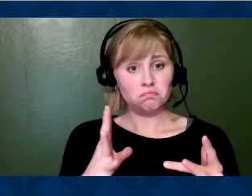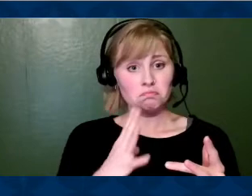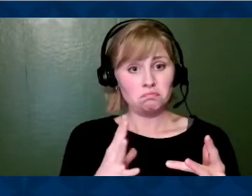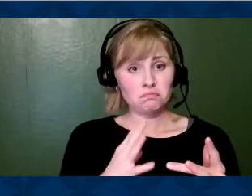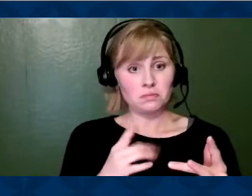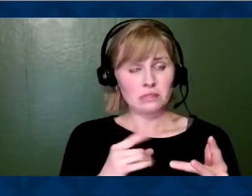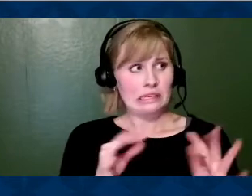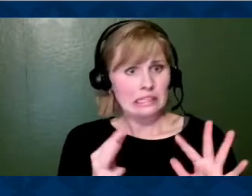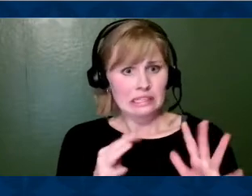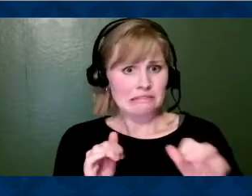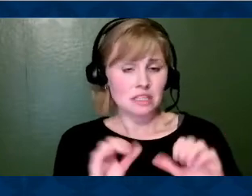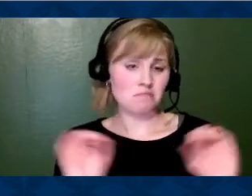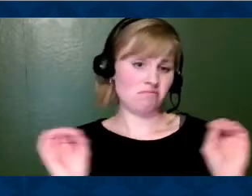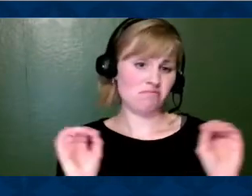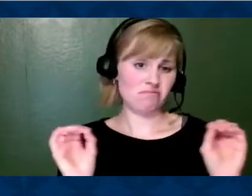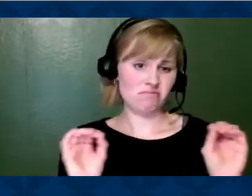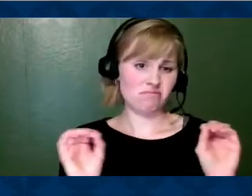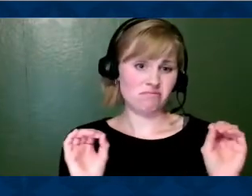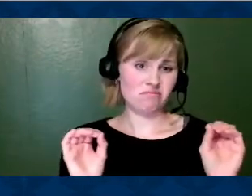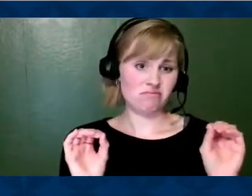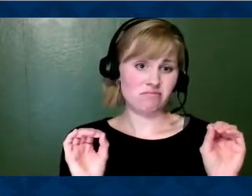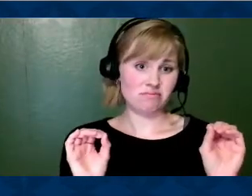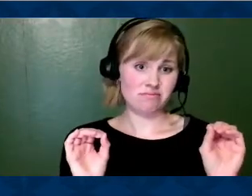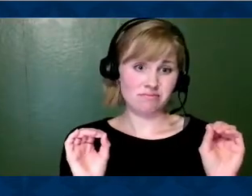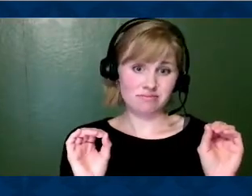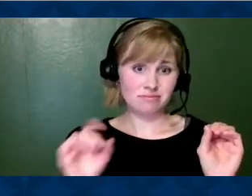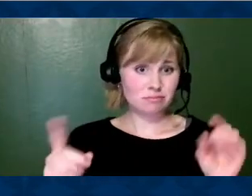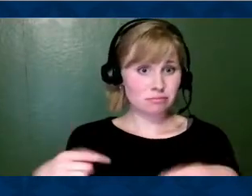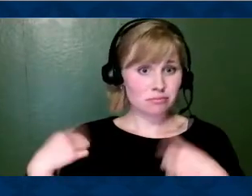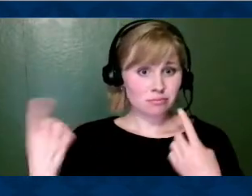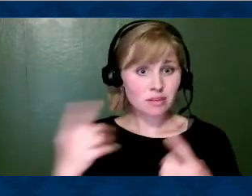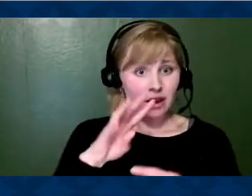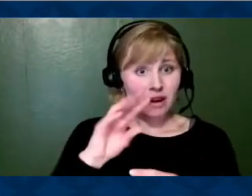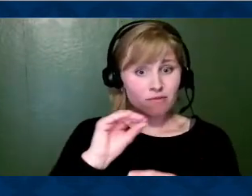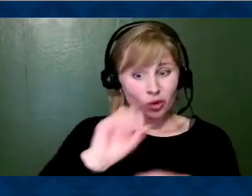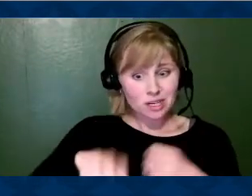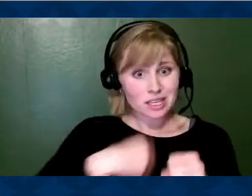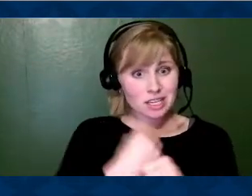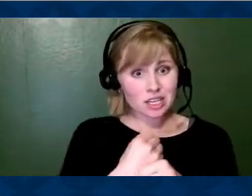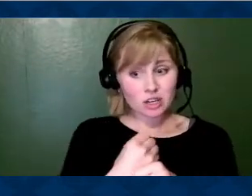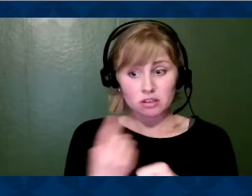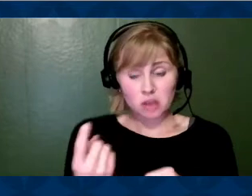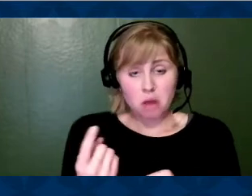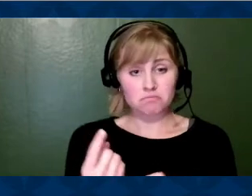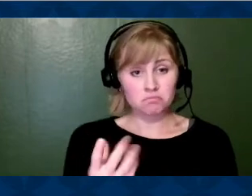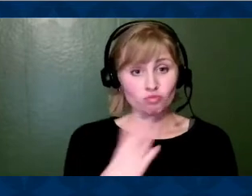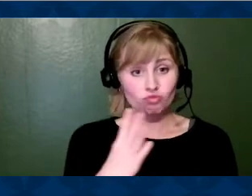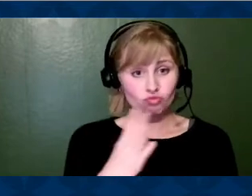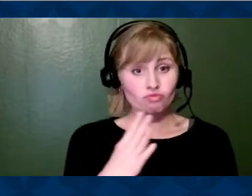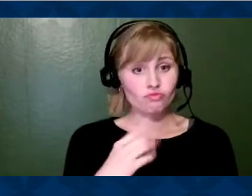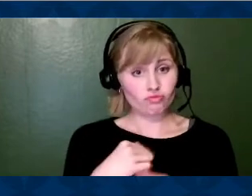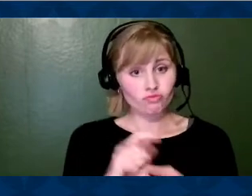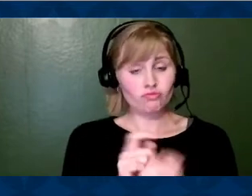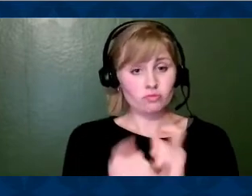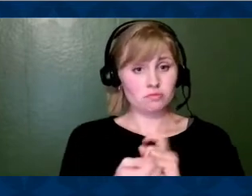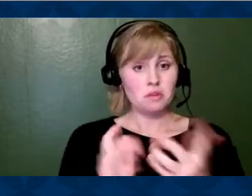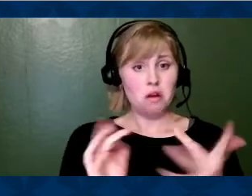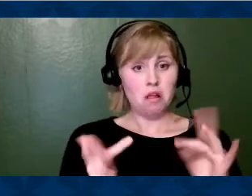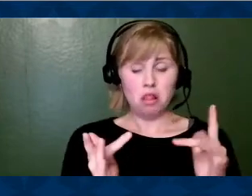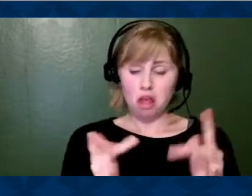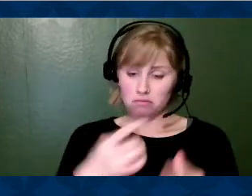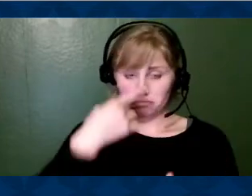lot of professors who would have done that after a probably 40-year teaching career, to just say, absolutely, I'll sacrifice and